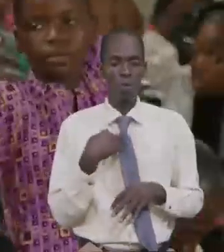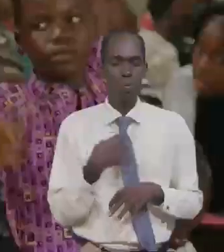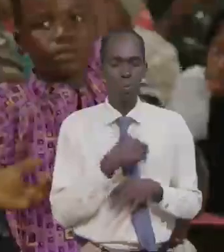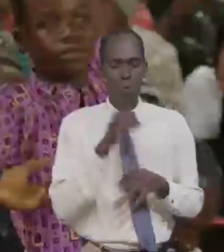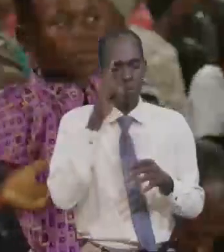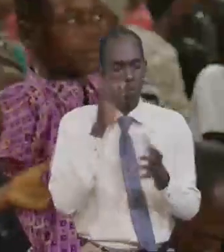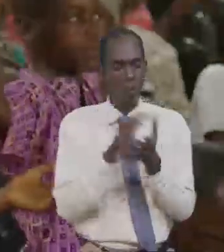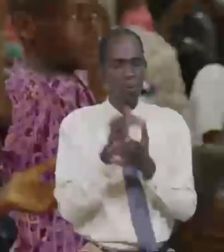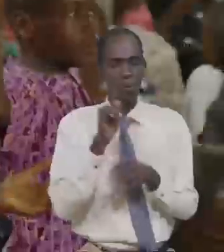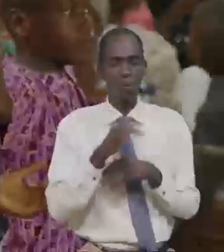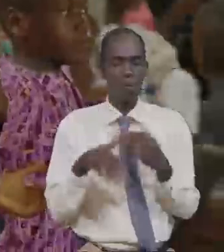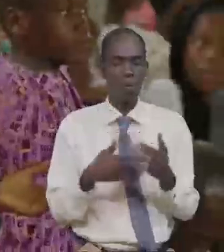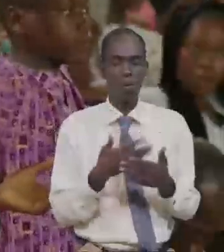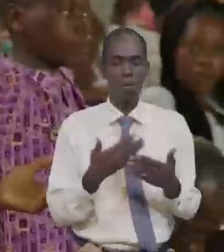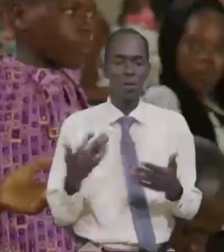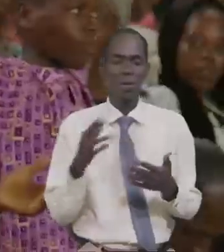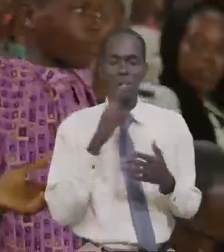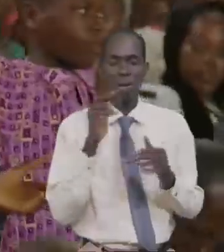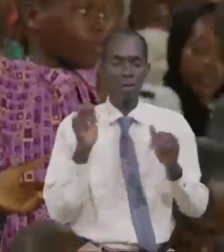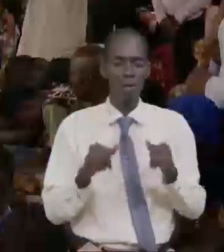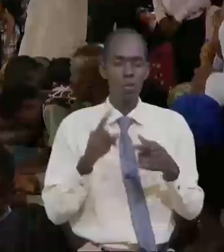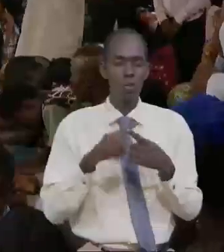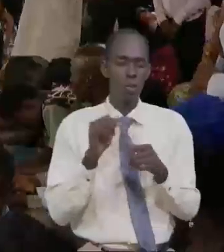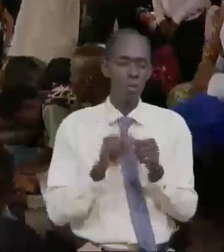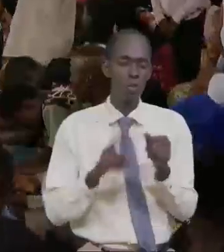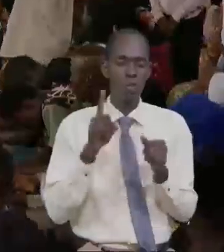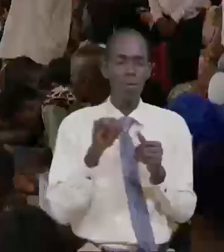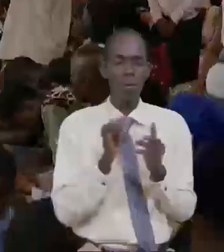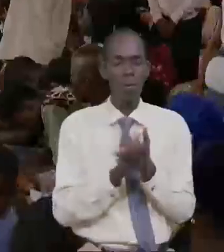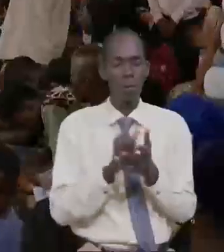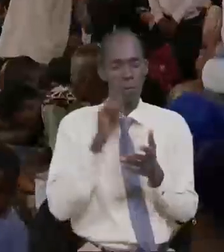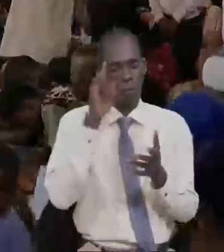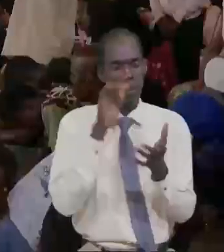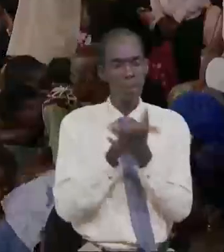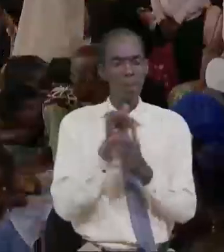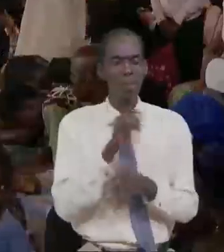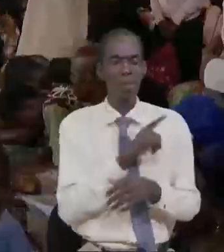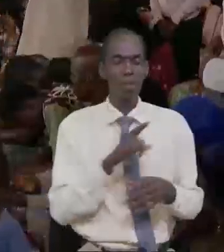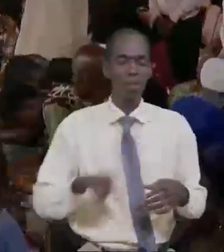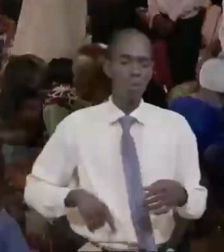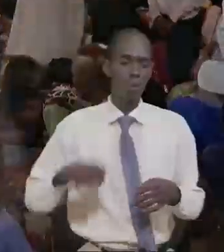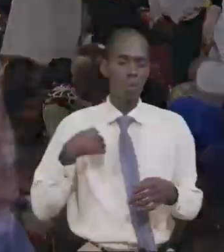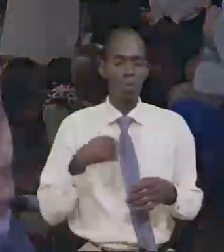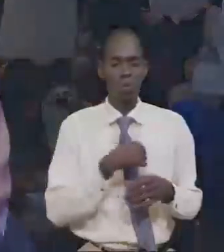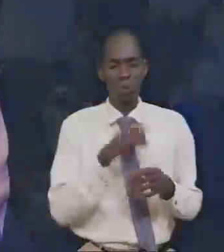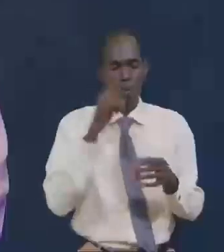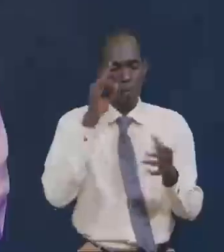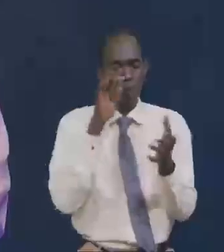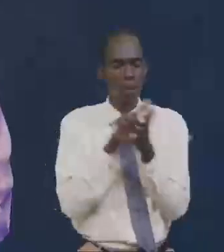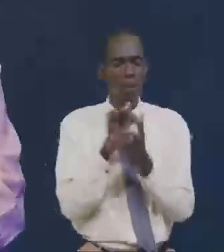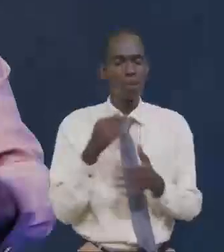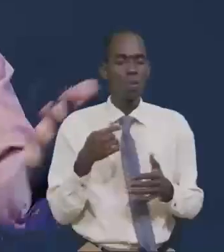believe. Their sins are forgiven. Their past forgiven. Their lives set